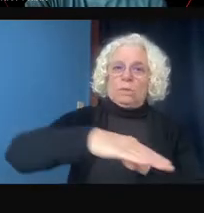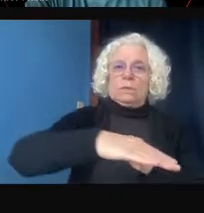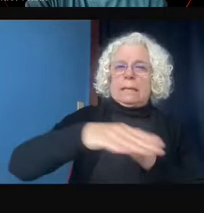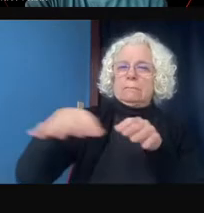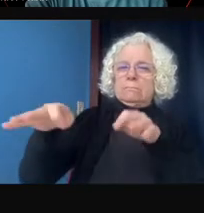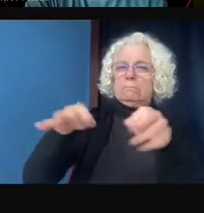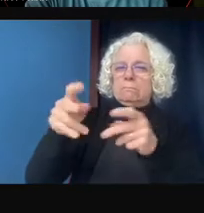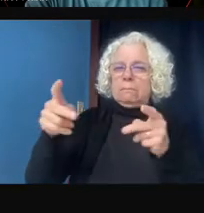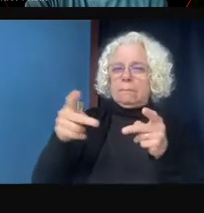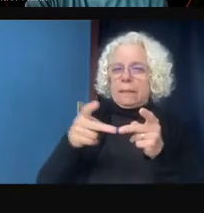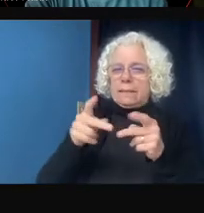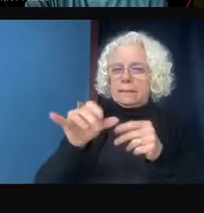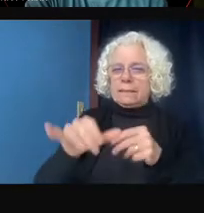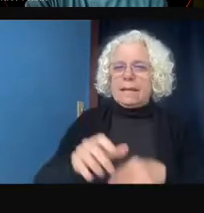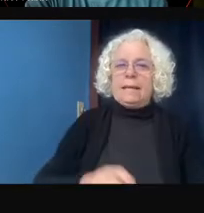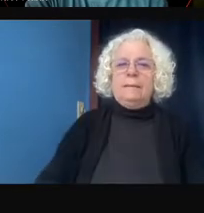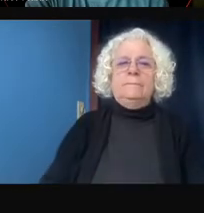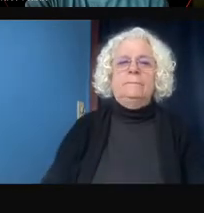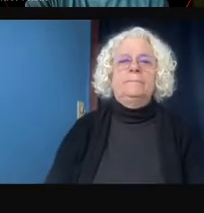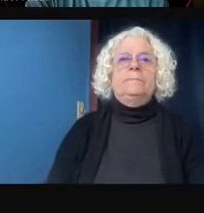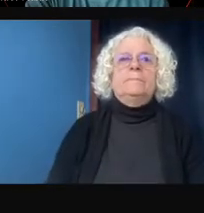please.